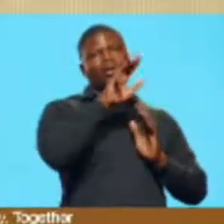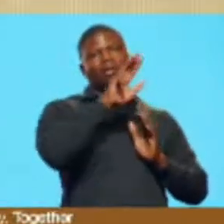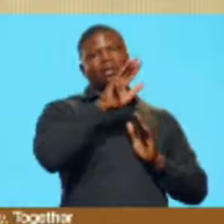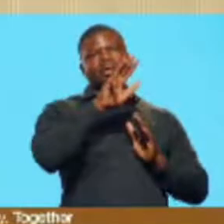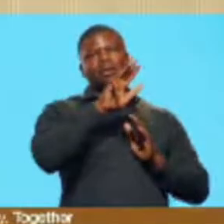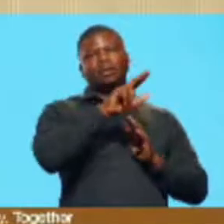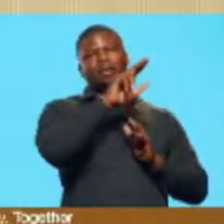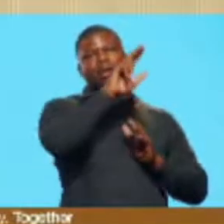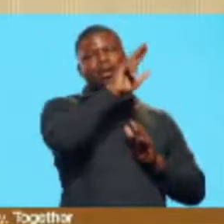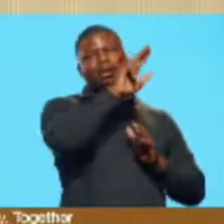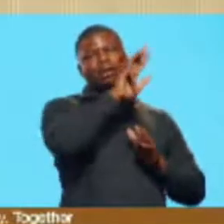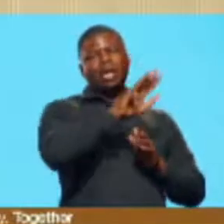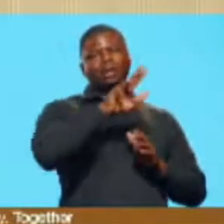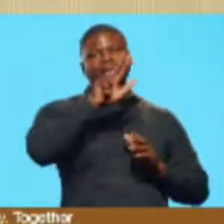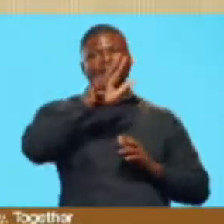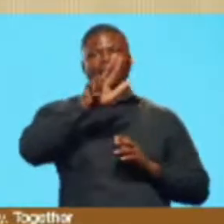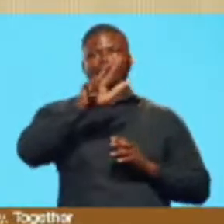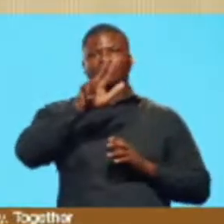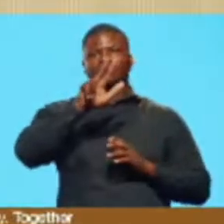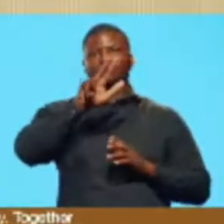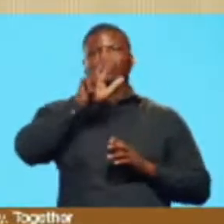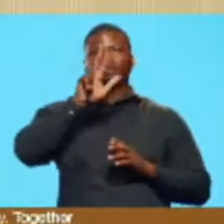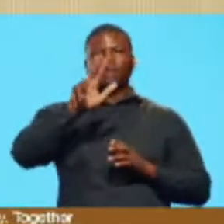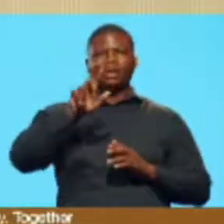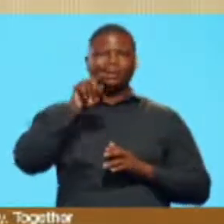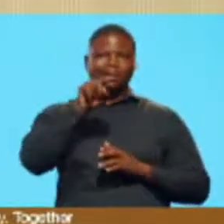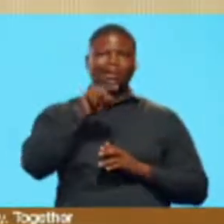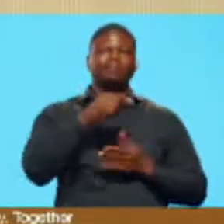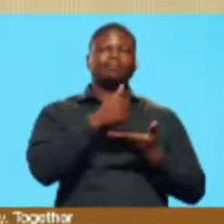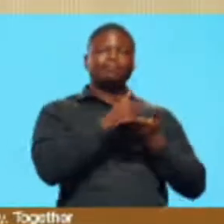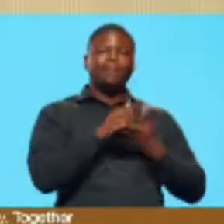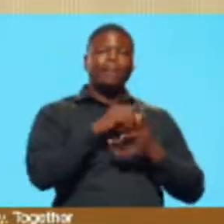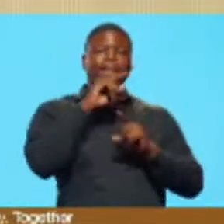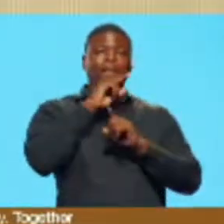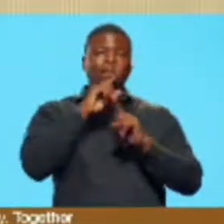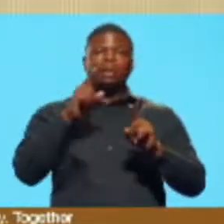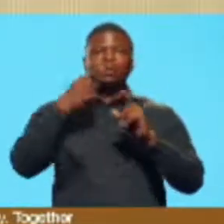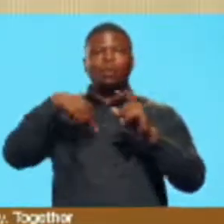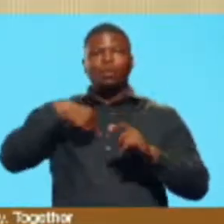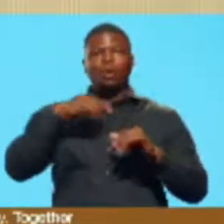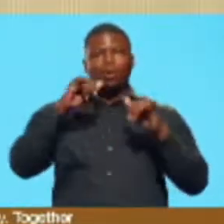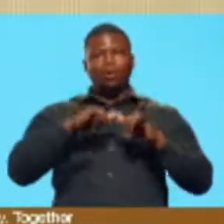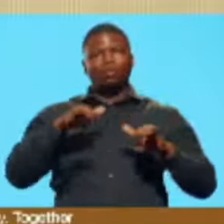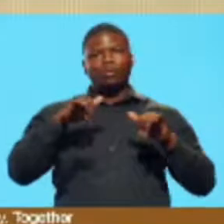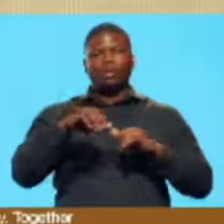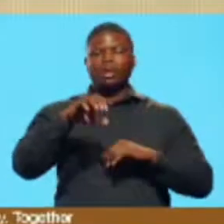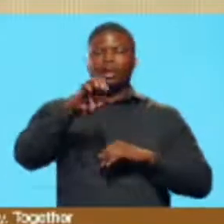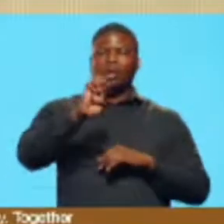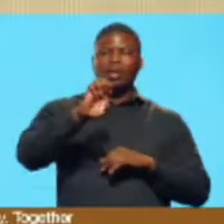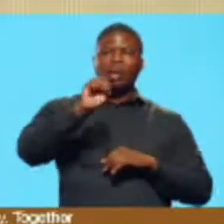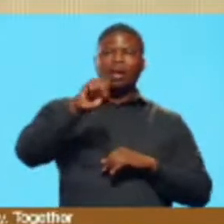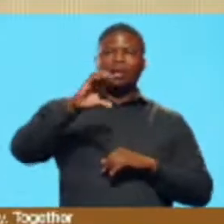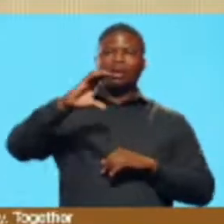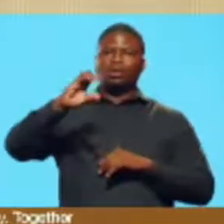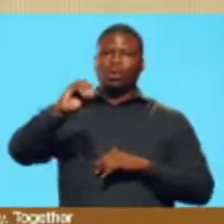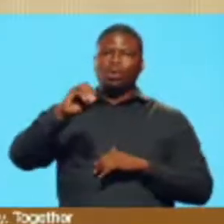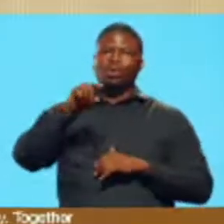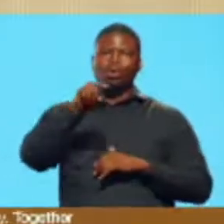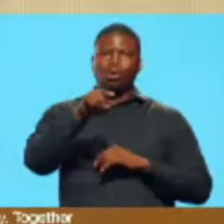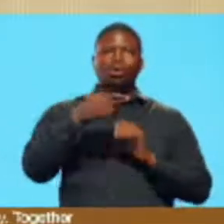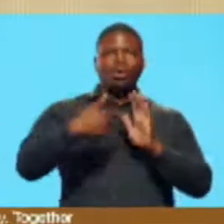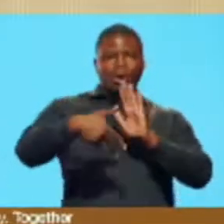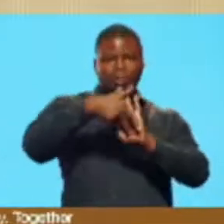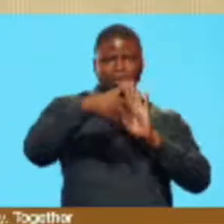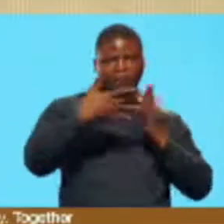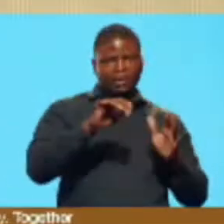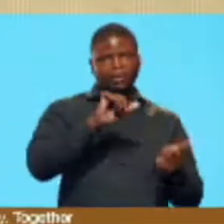our ESCO and it was approved. Now we are waiting to take it to our social cluster so that it can go up